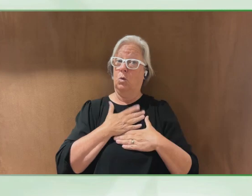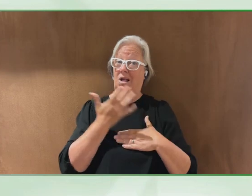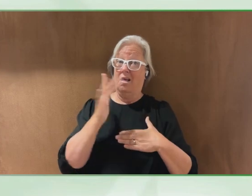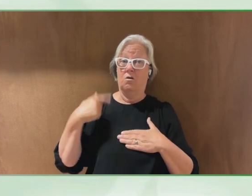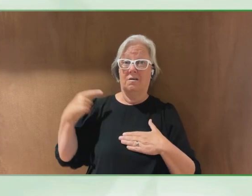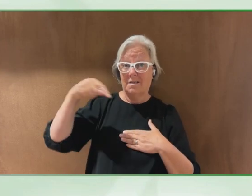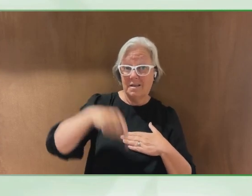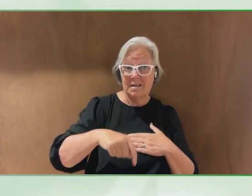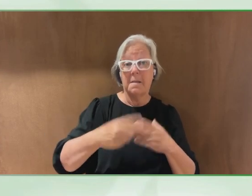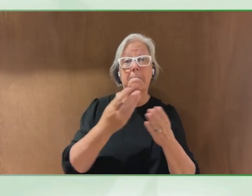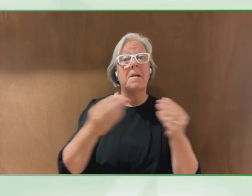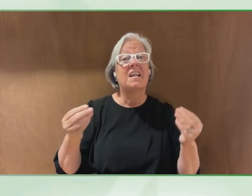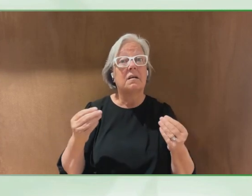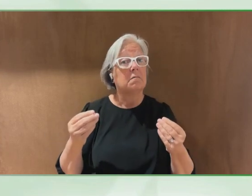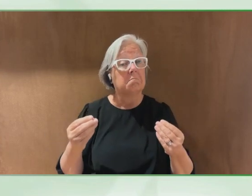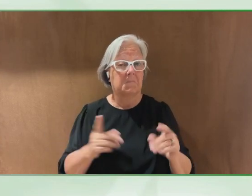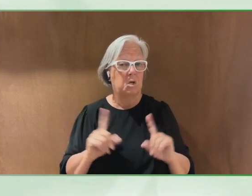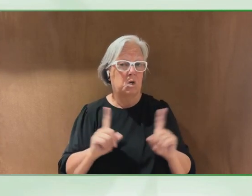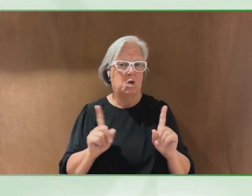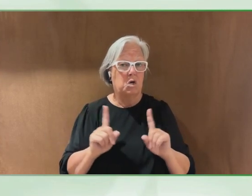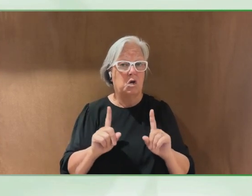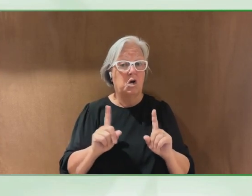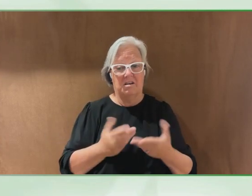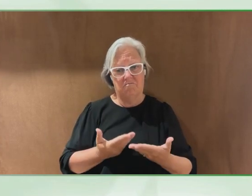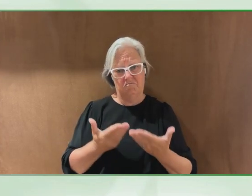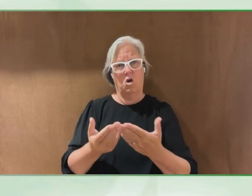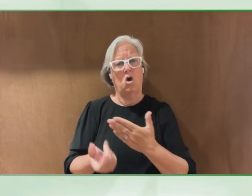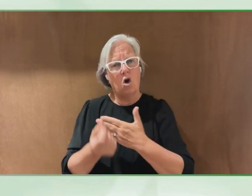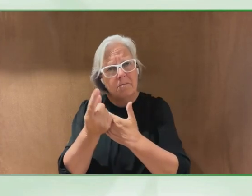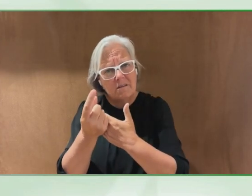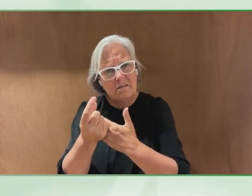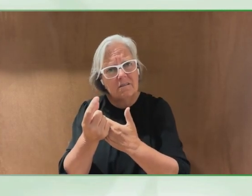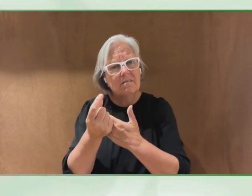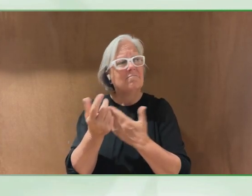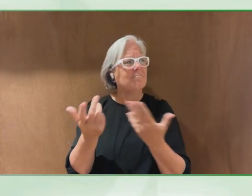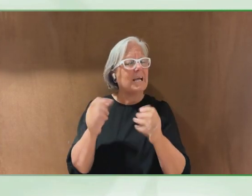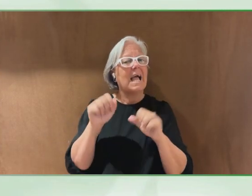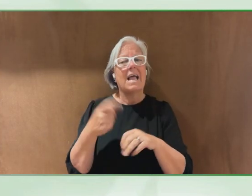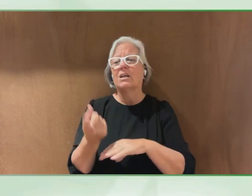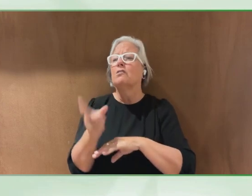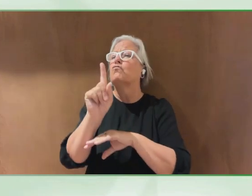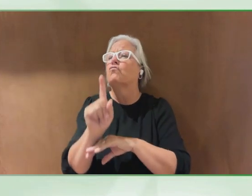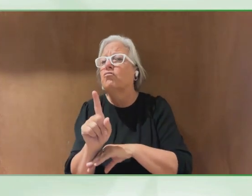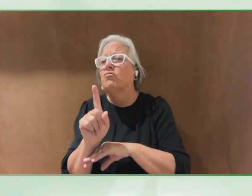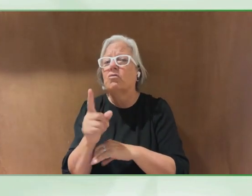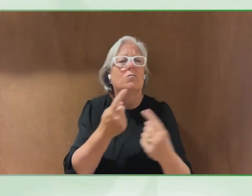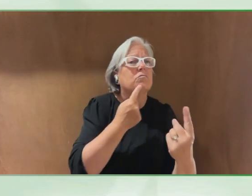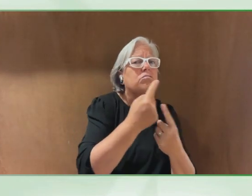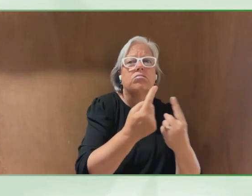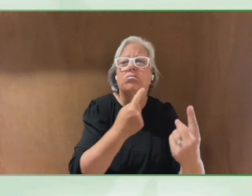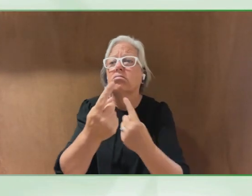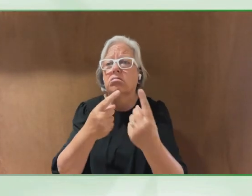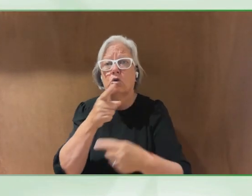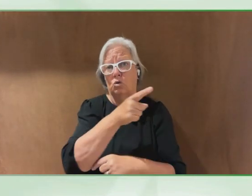don't necessarily have this sort of space or have this opportunity to be able to speak to people who actually make decisions within the